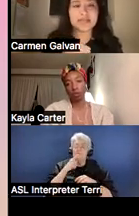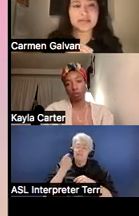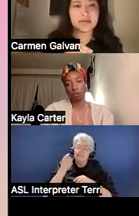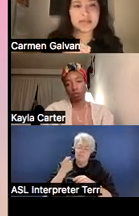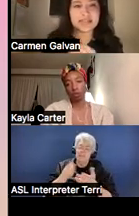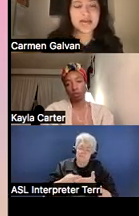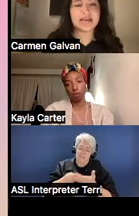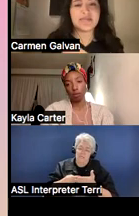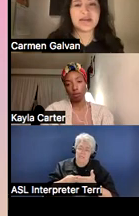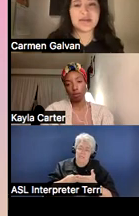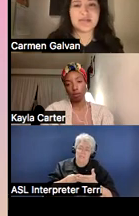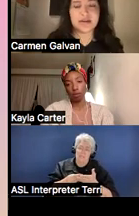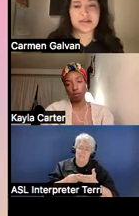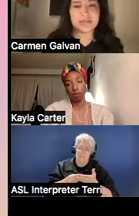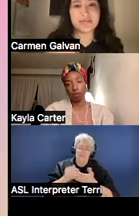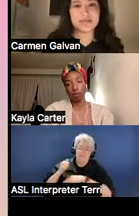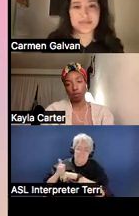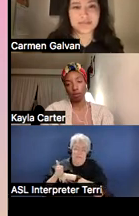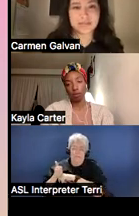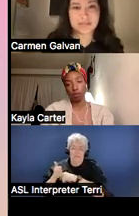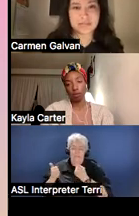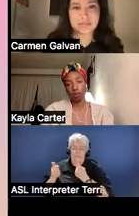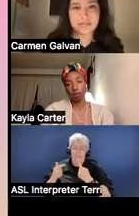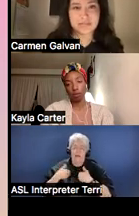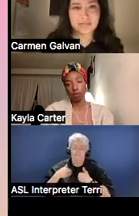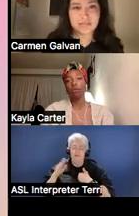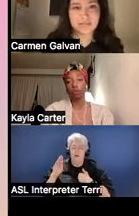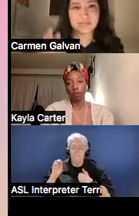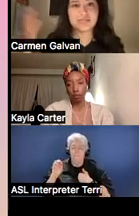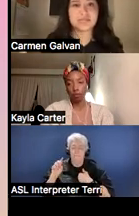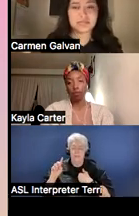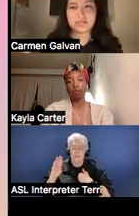money aside if anybody ever ended up with bed bugs.